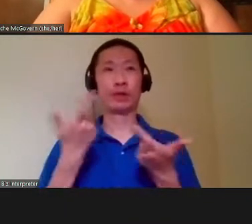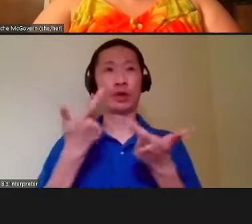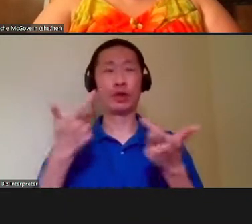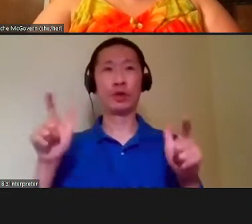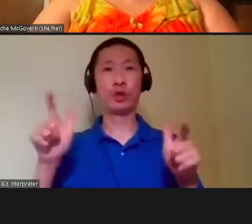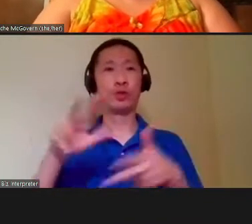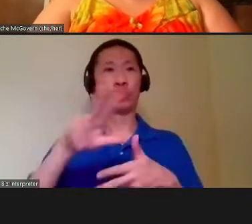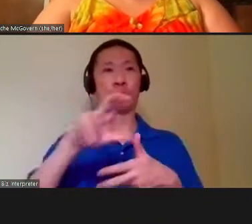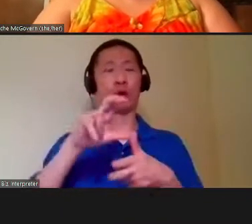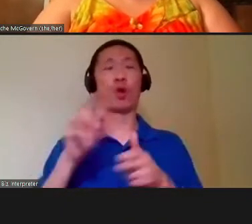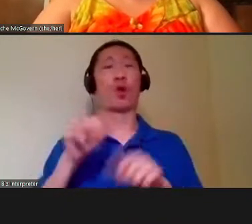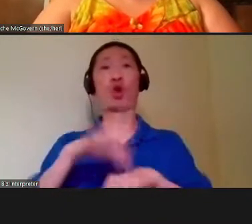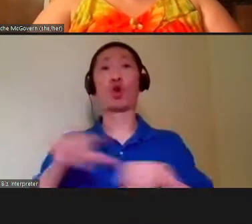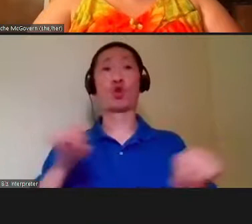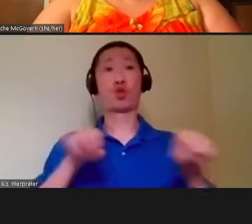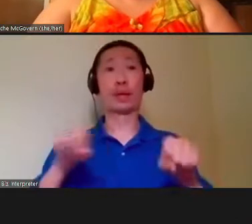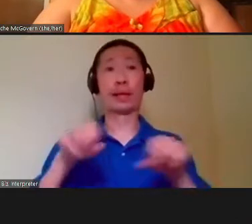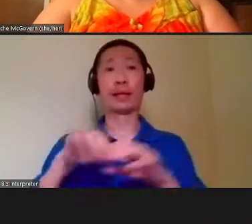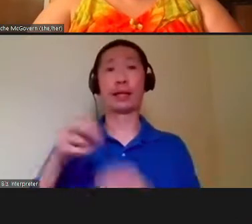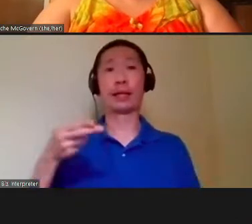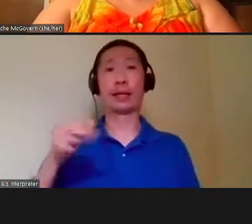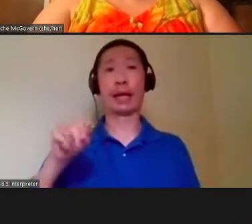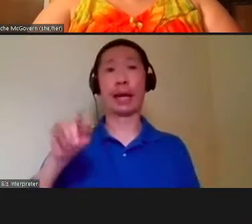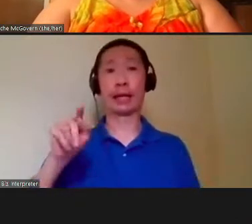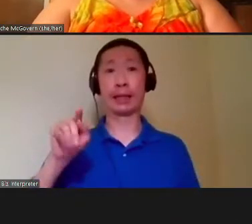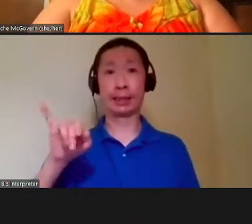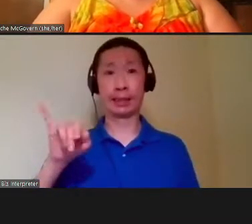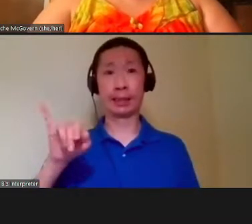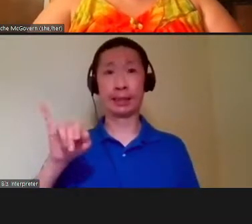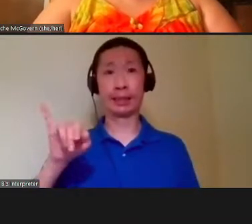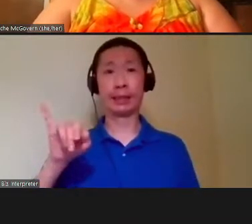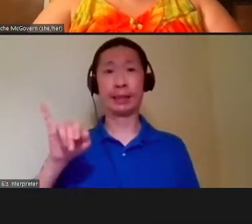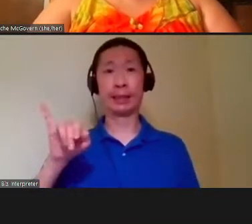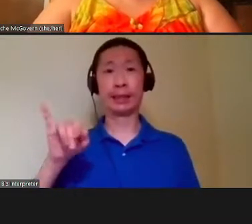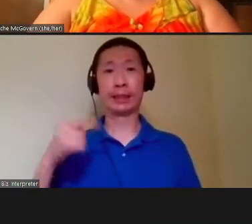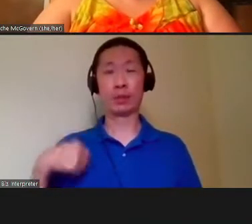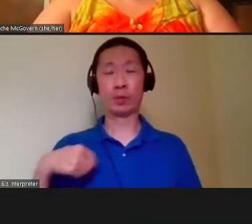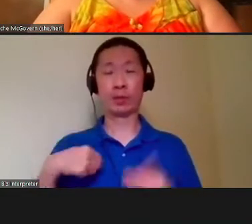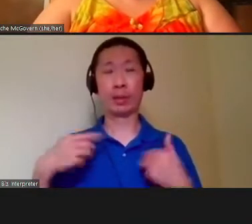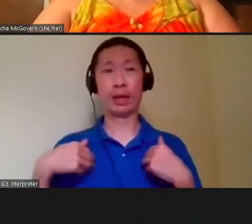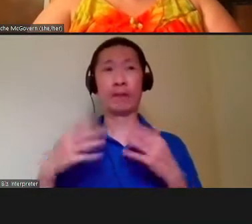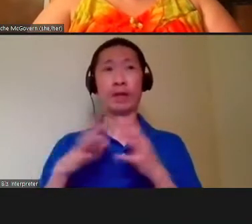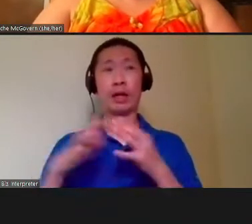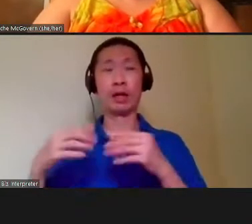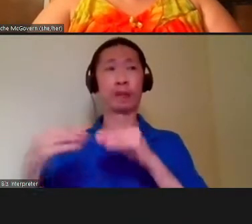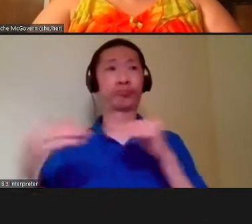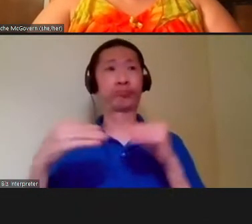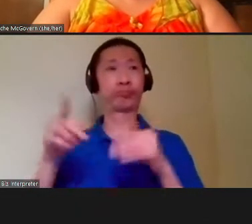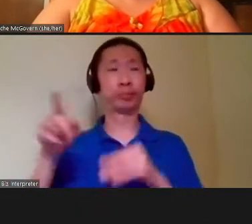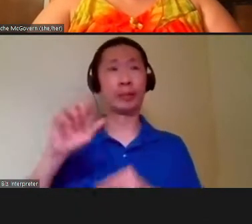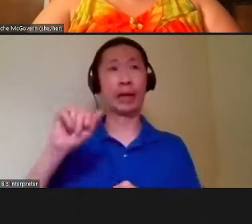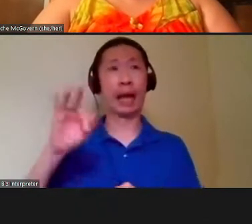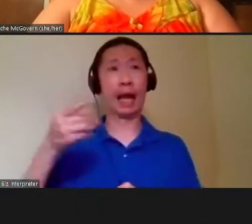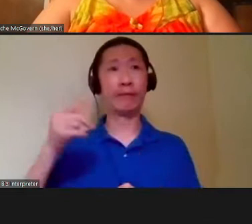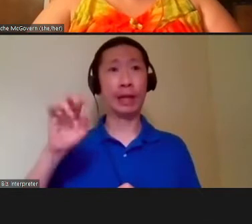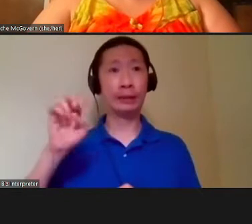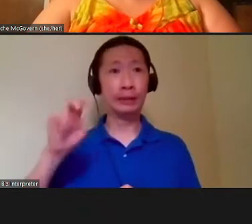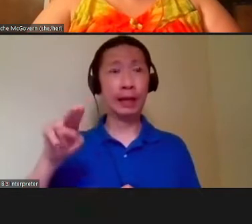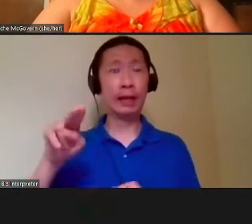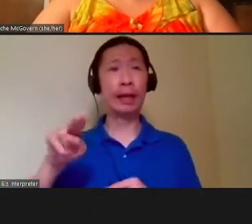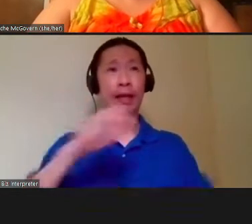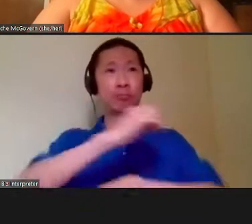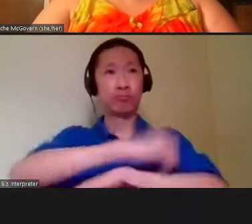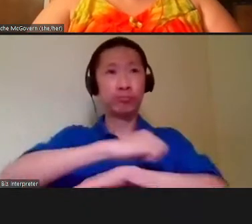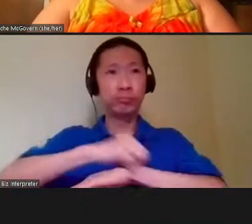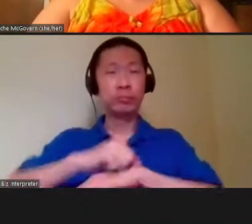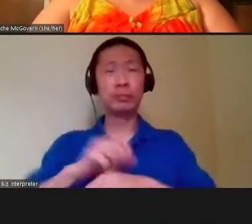a huge earthquake in Haiti. We're in the middle of intense clashes in Afghanistan. There is a very active